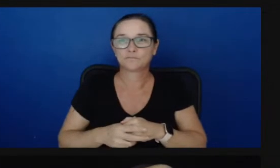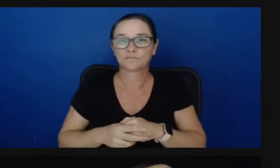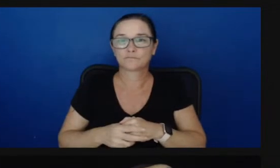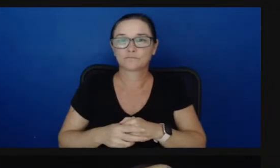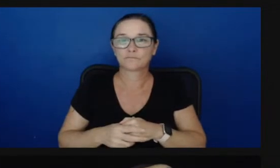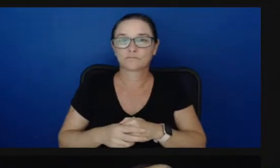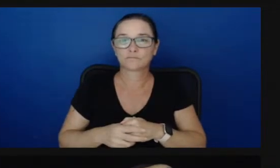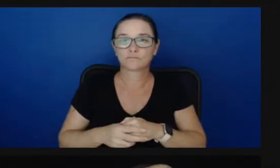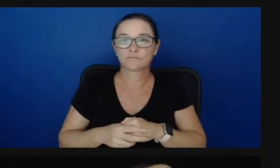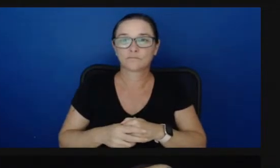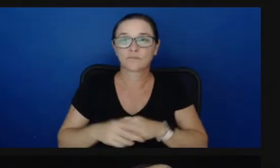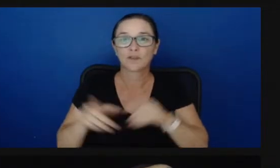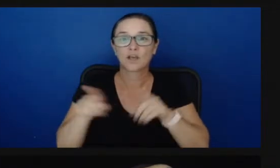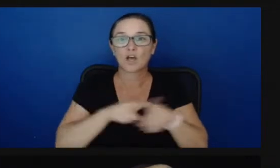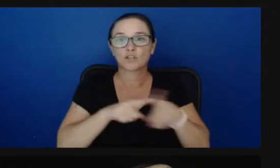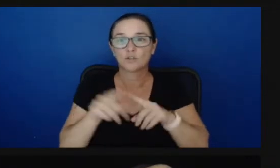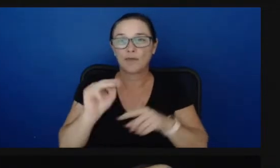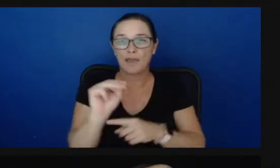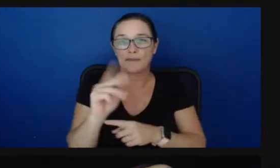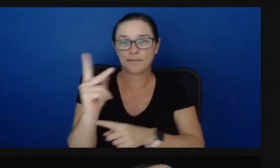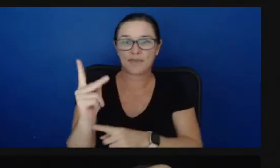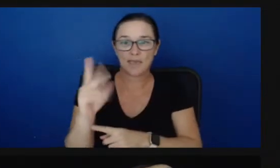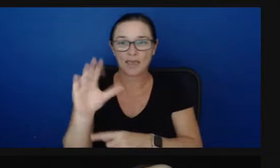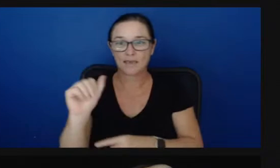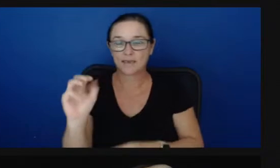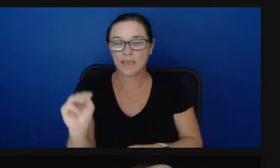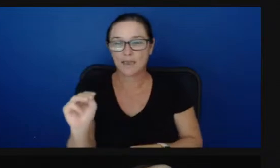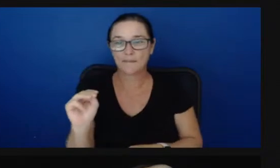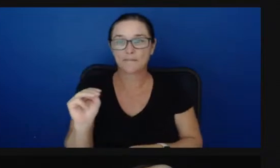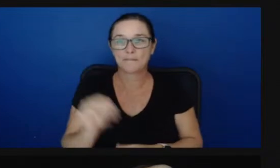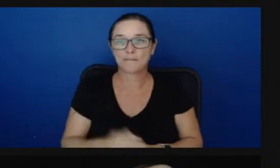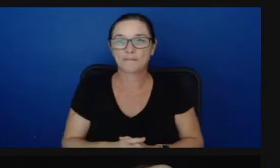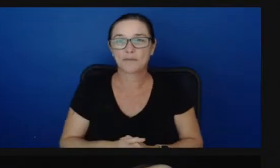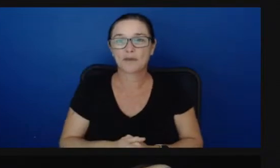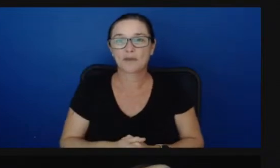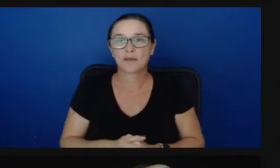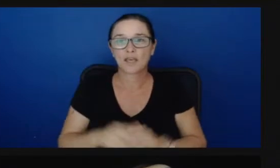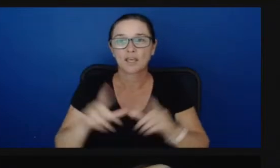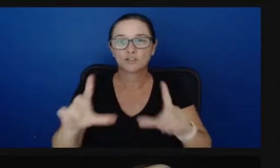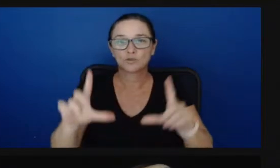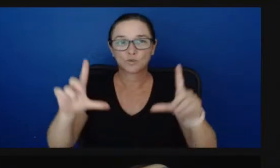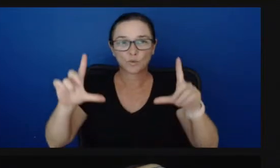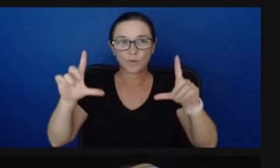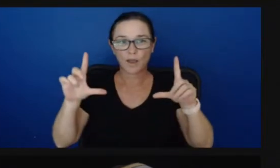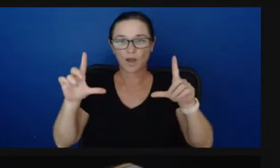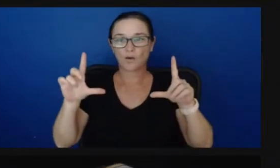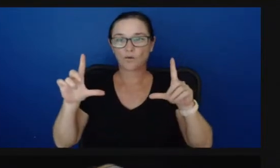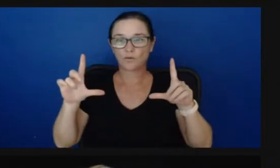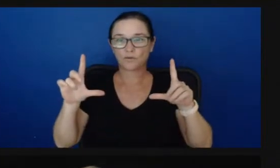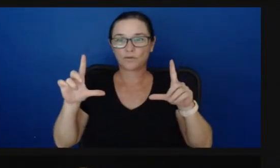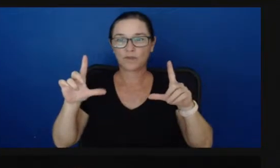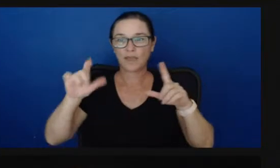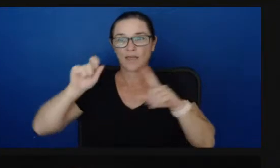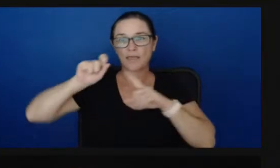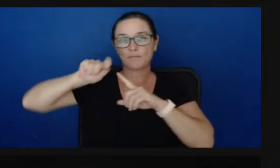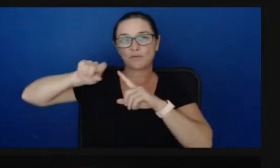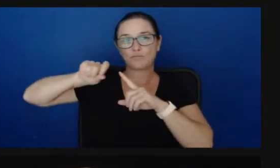And there's also the NK cam, which is a little further view, zoomed out. And there it is, also transmitting live as well.